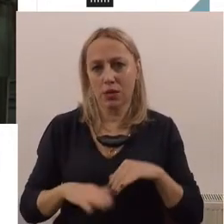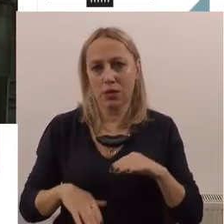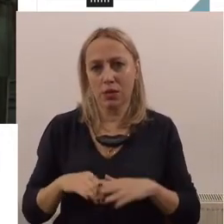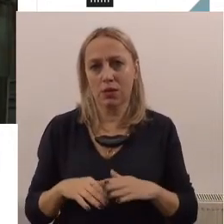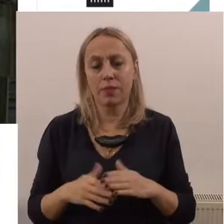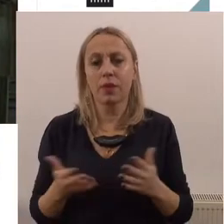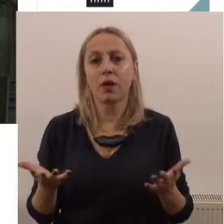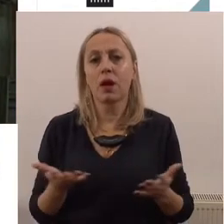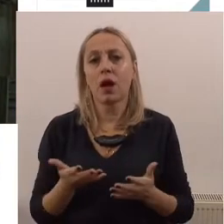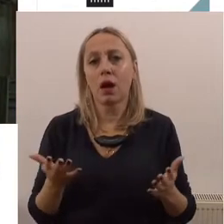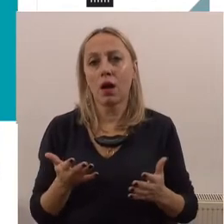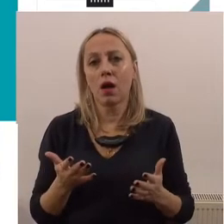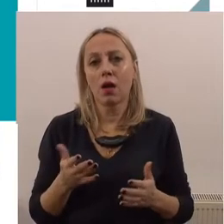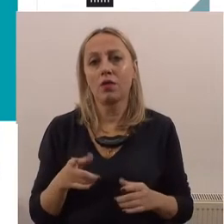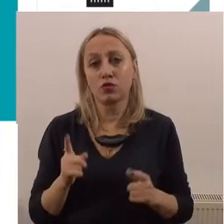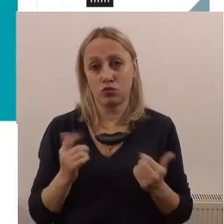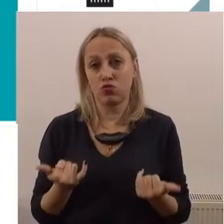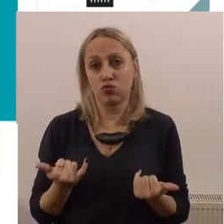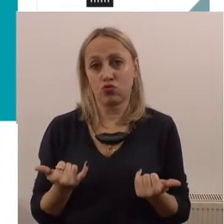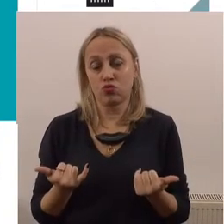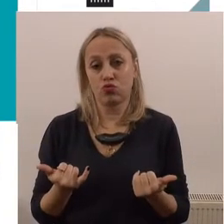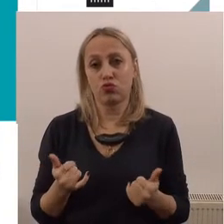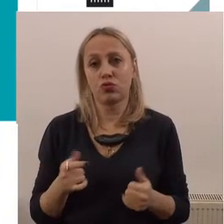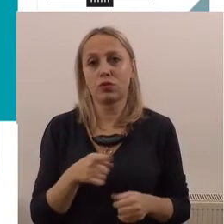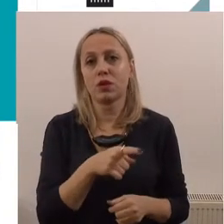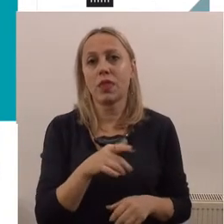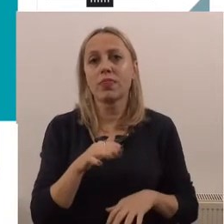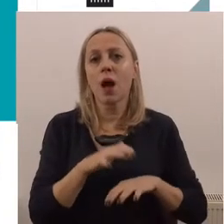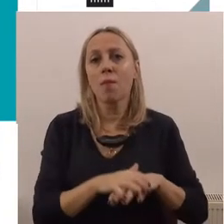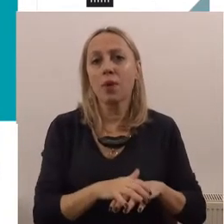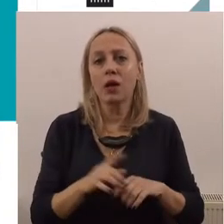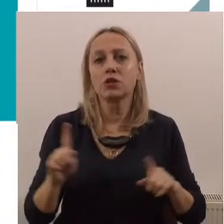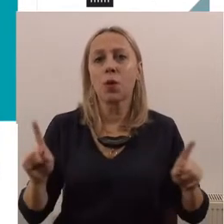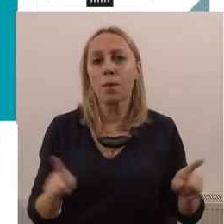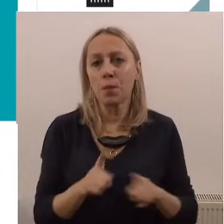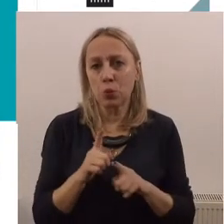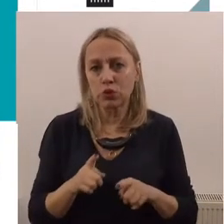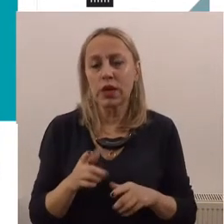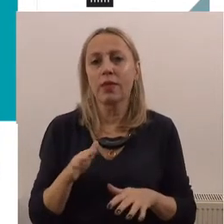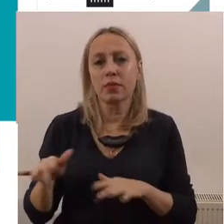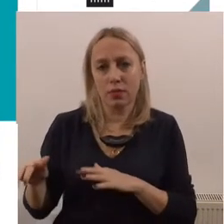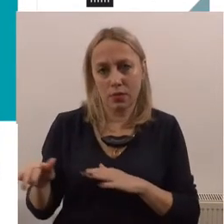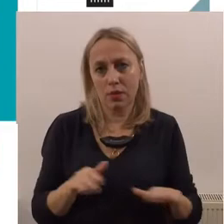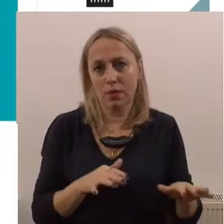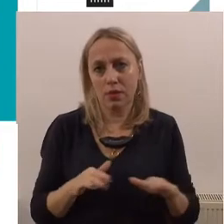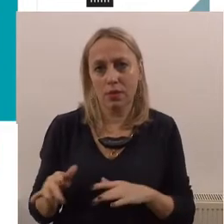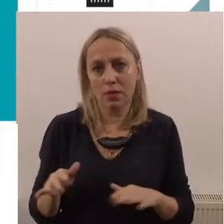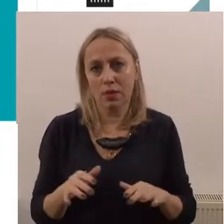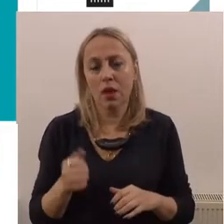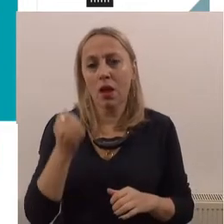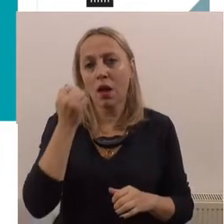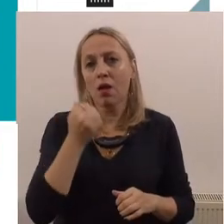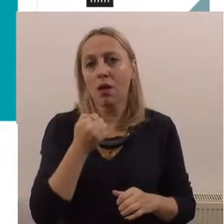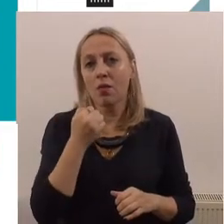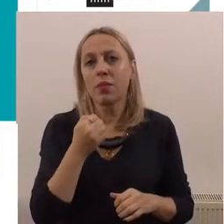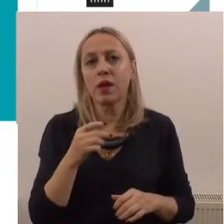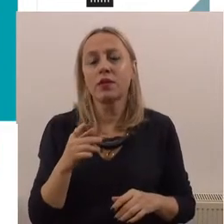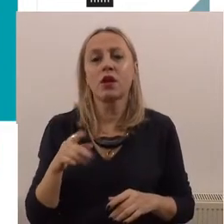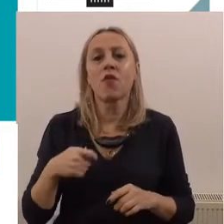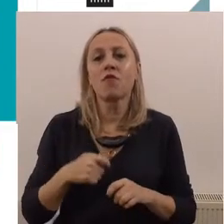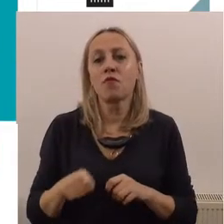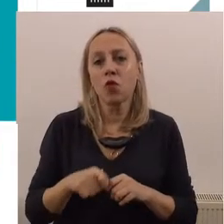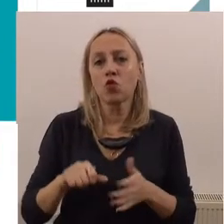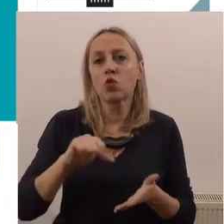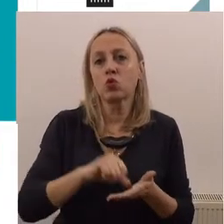to tell you more about the inclusive practices that are carried out at the museum